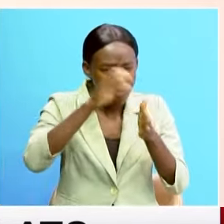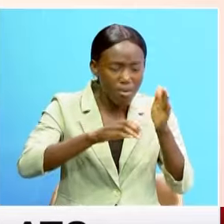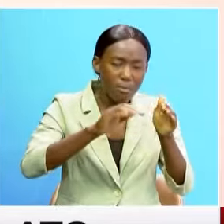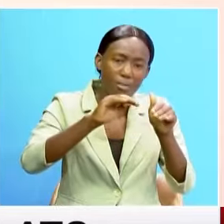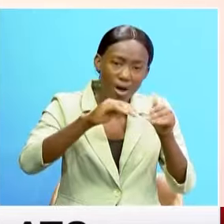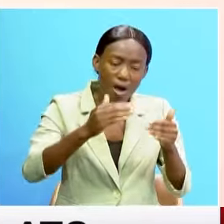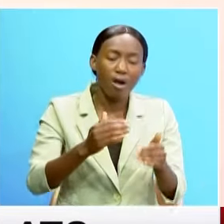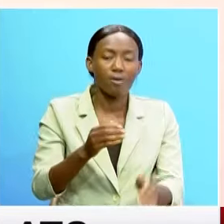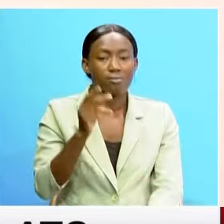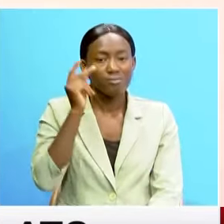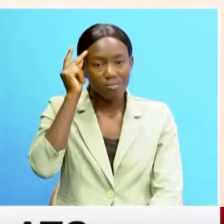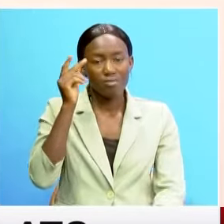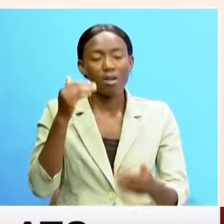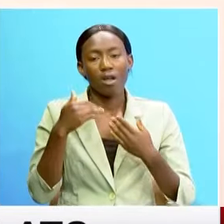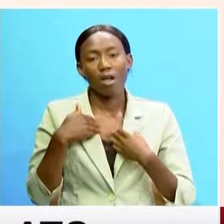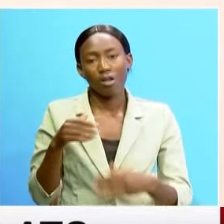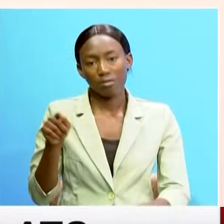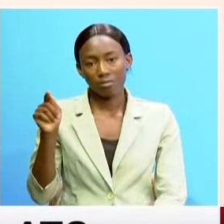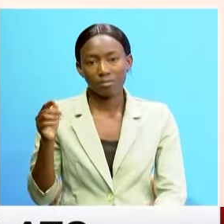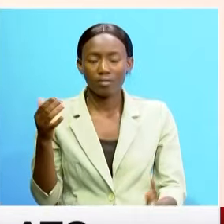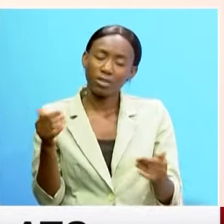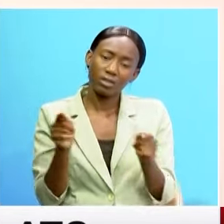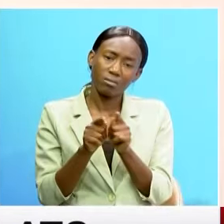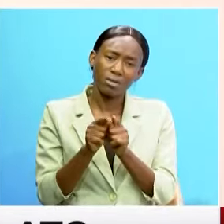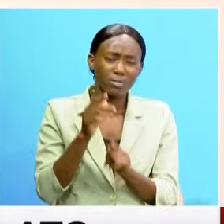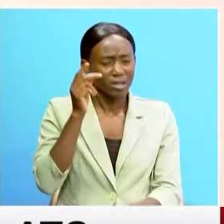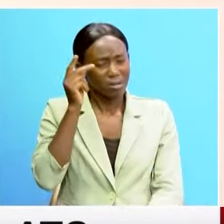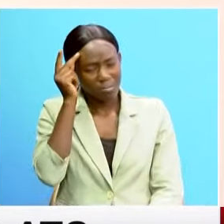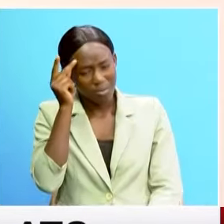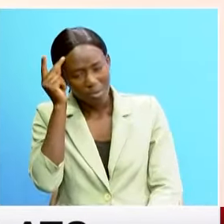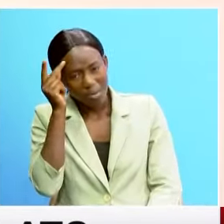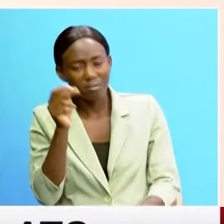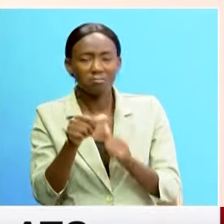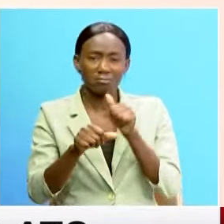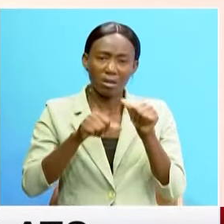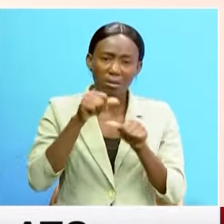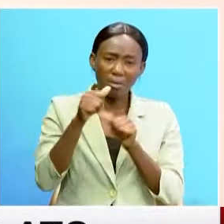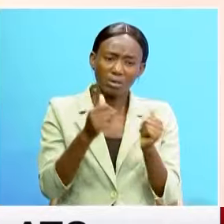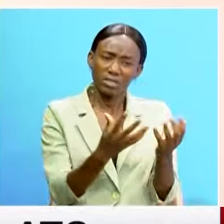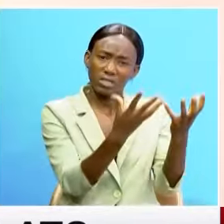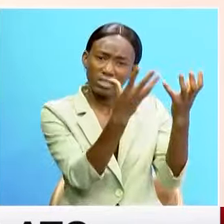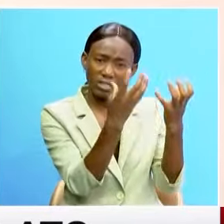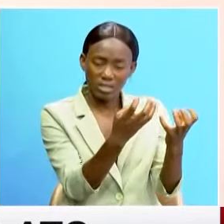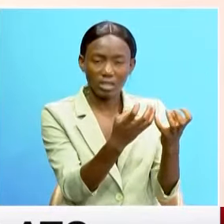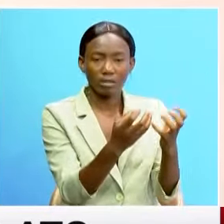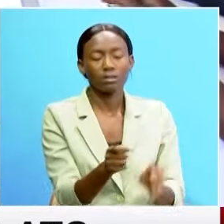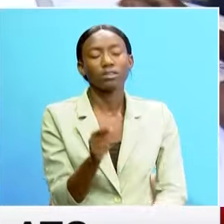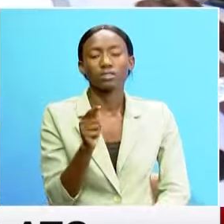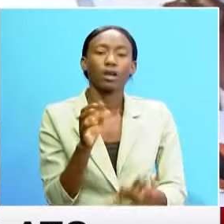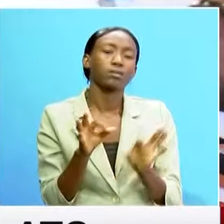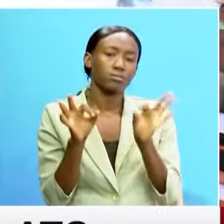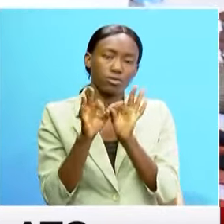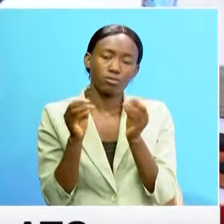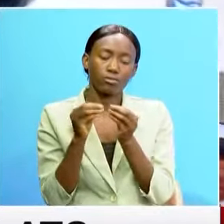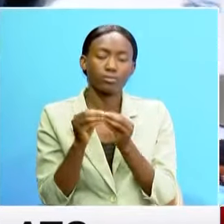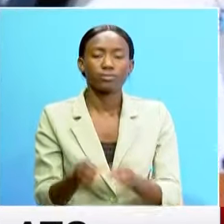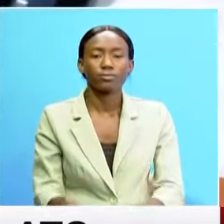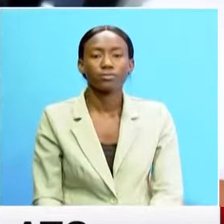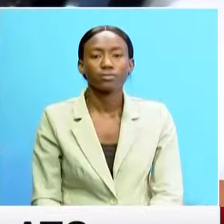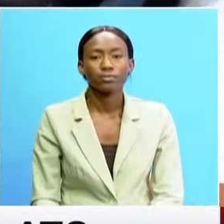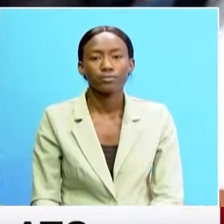the issues of flooding and the drought is very highly commendable. Zambia Red Cross